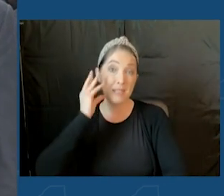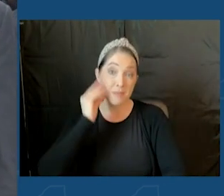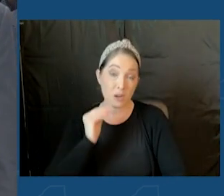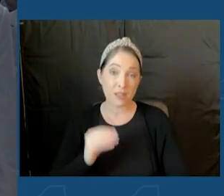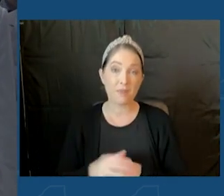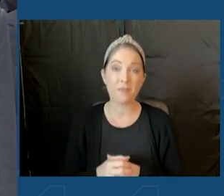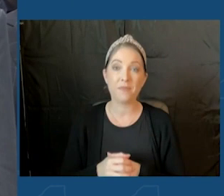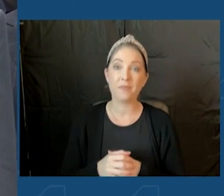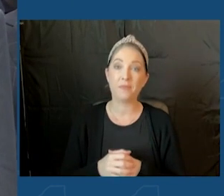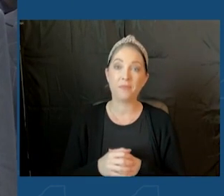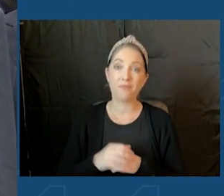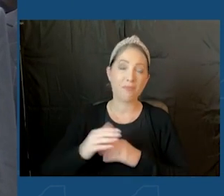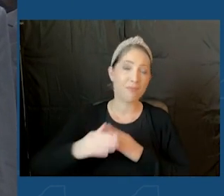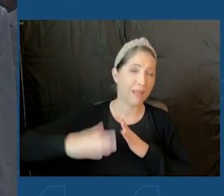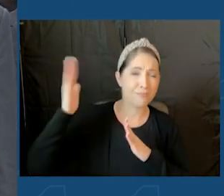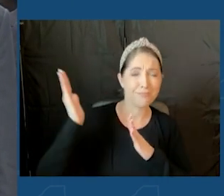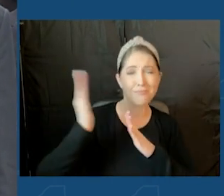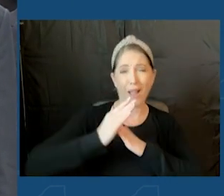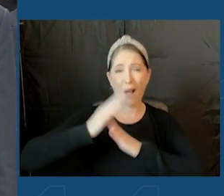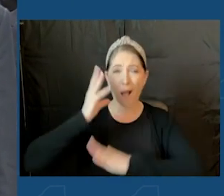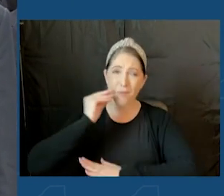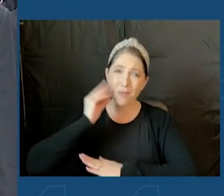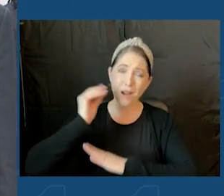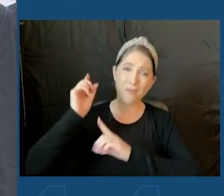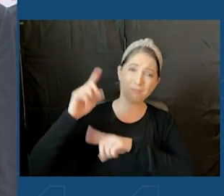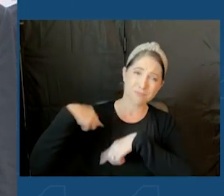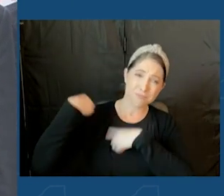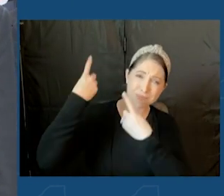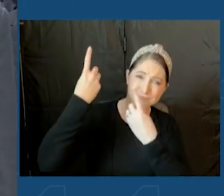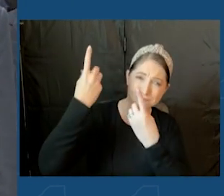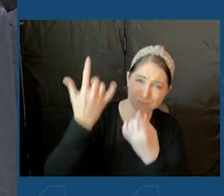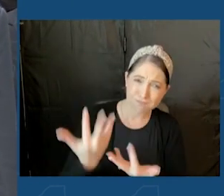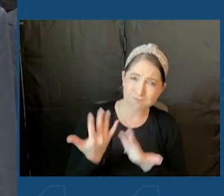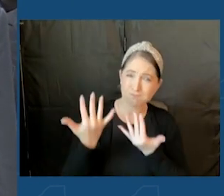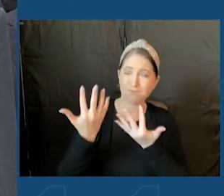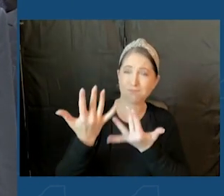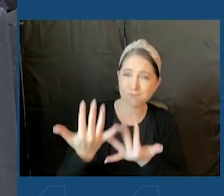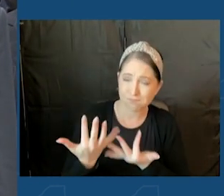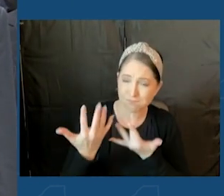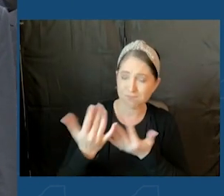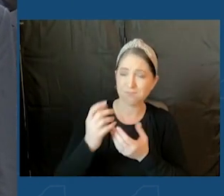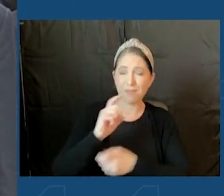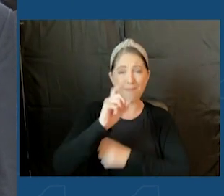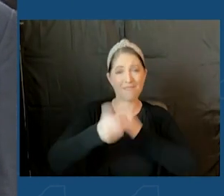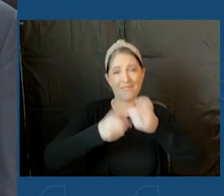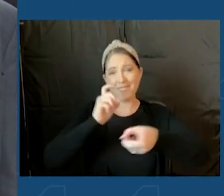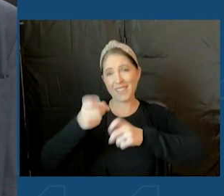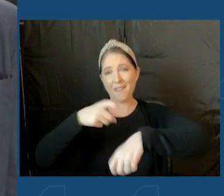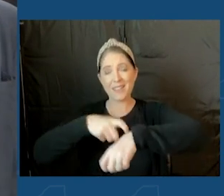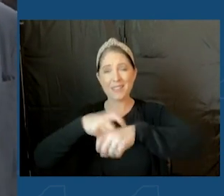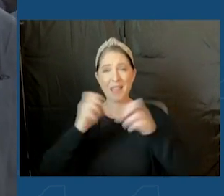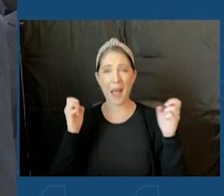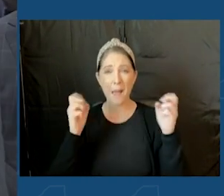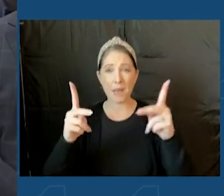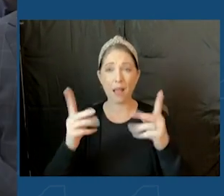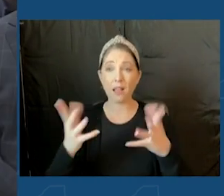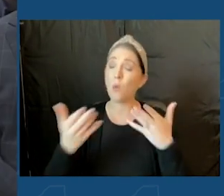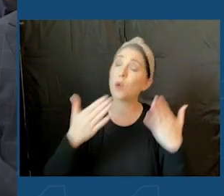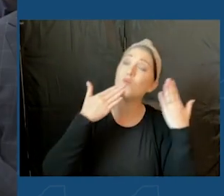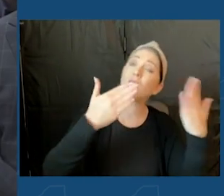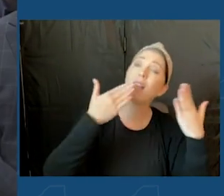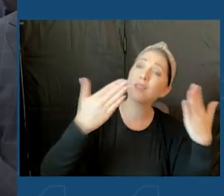and a world-class experience that has been long overdue in giving people back the gift of time. So I want to thank Jana Lieber and all the members of the